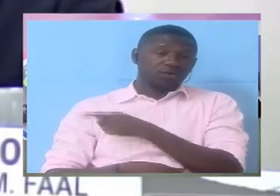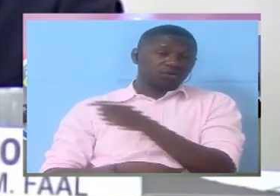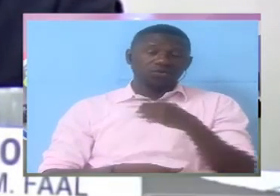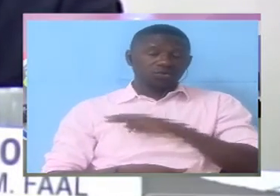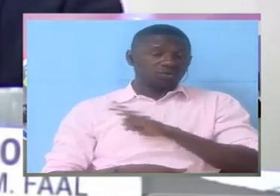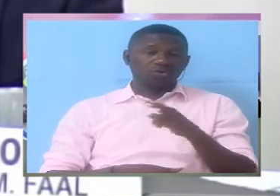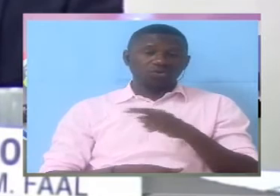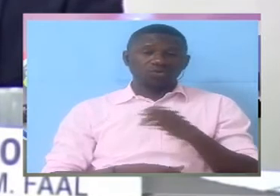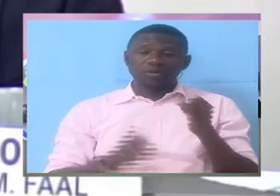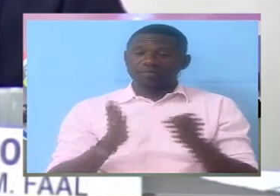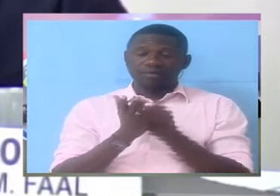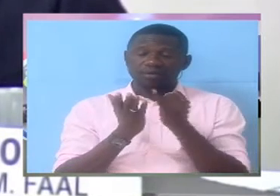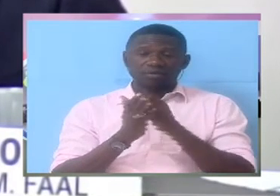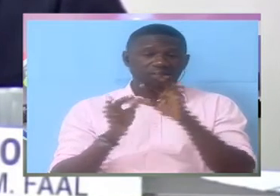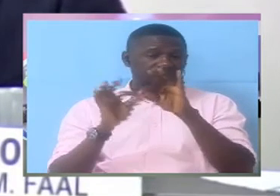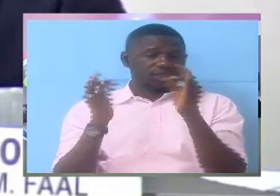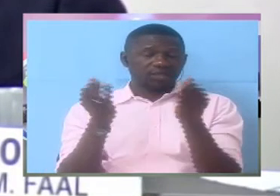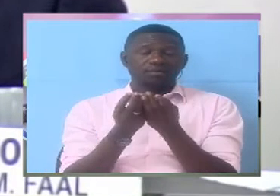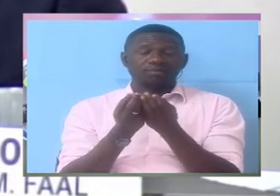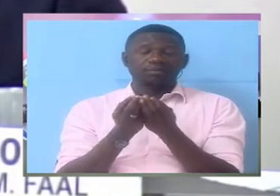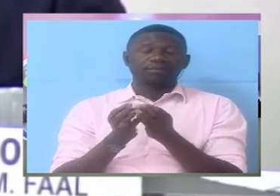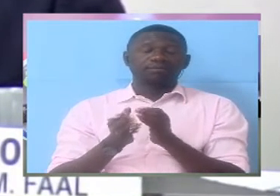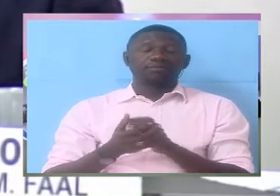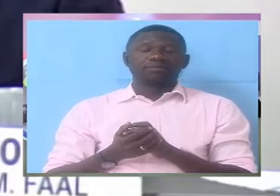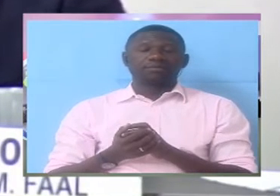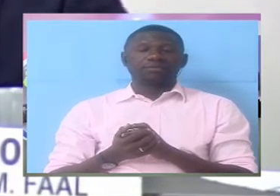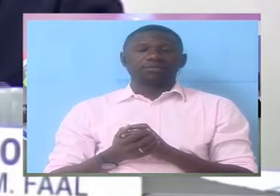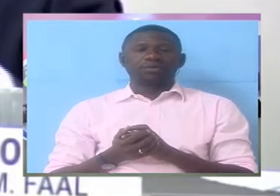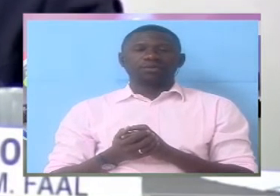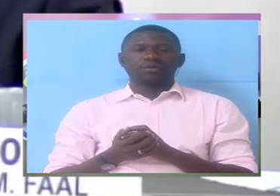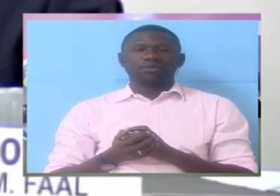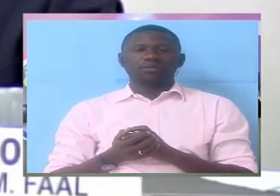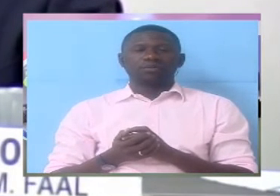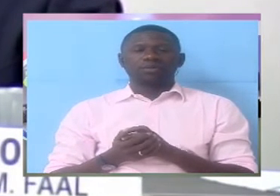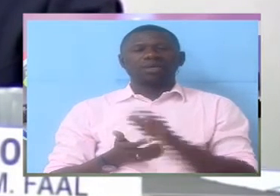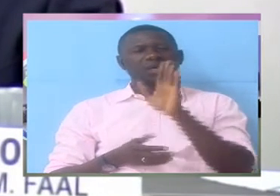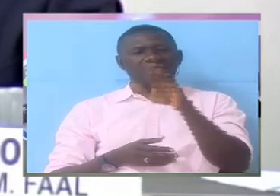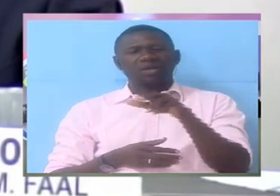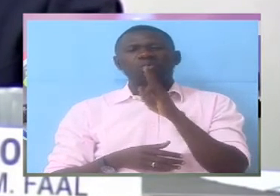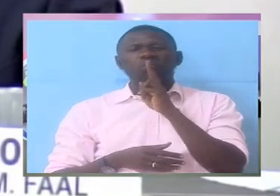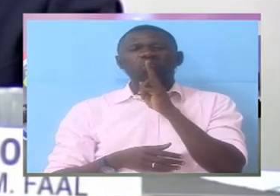Mr. Witness. Who were the torturers?